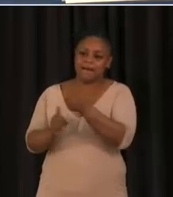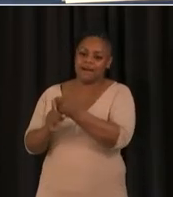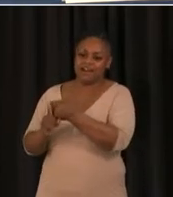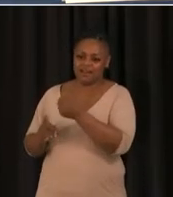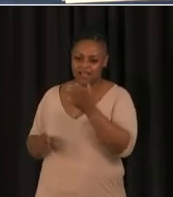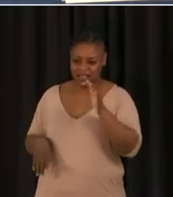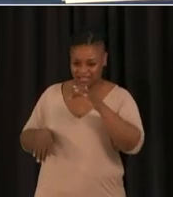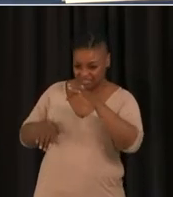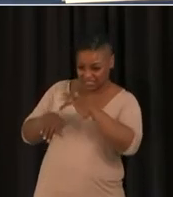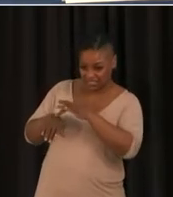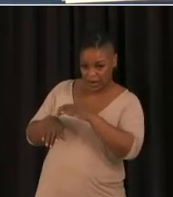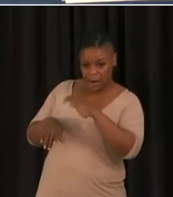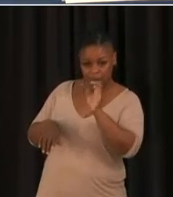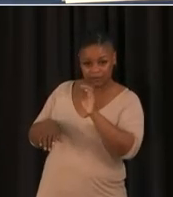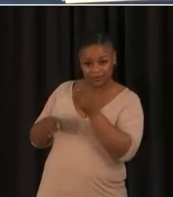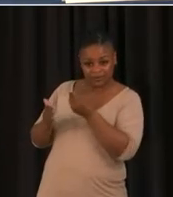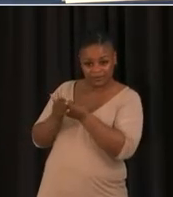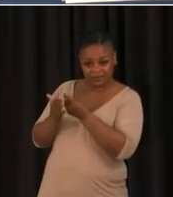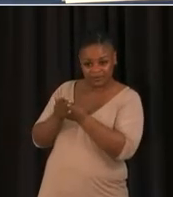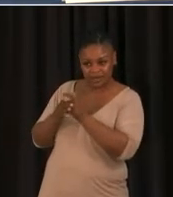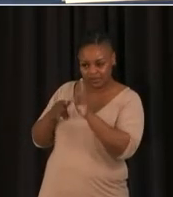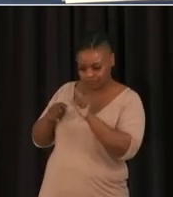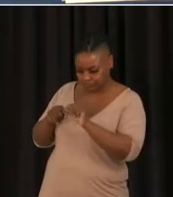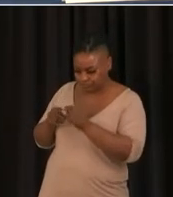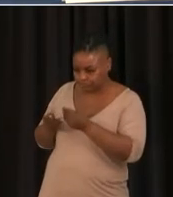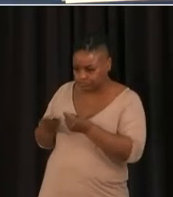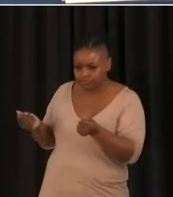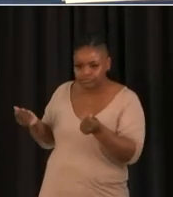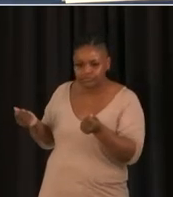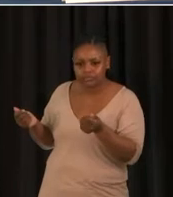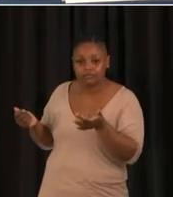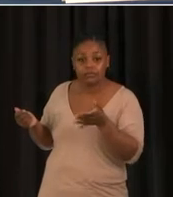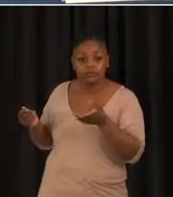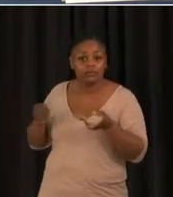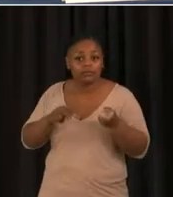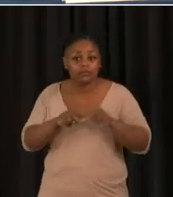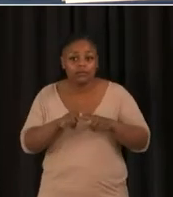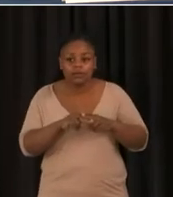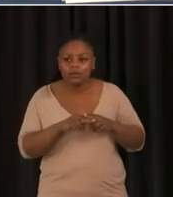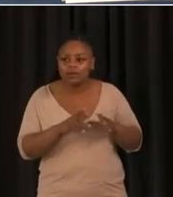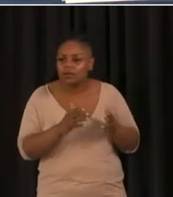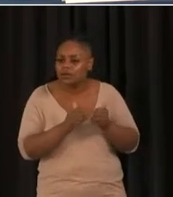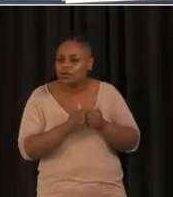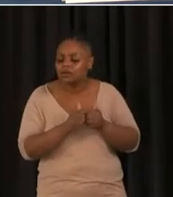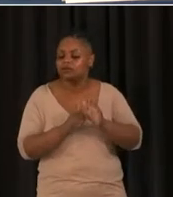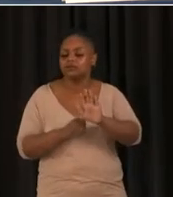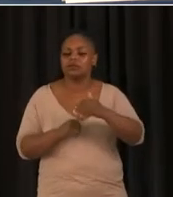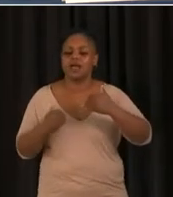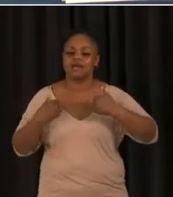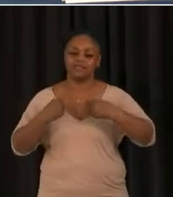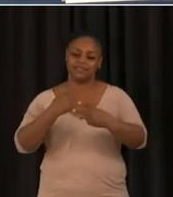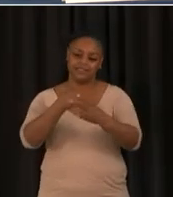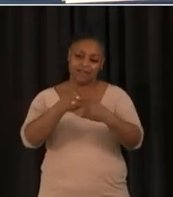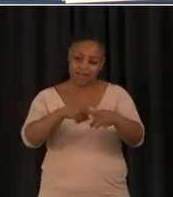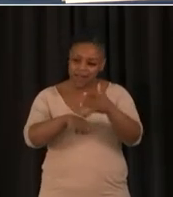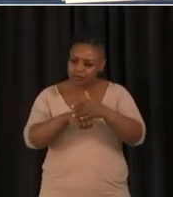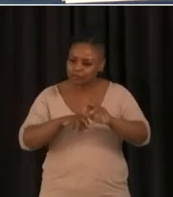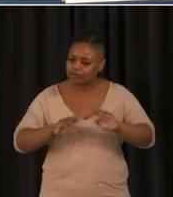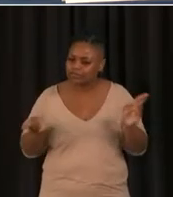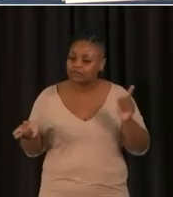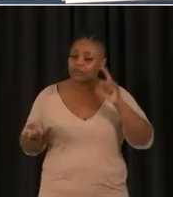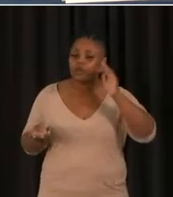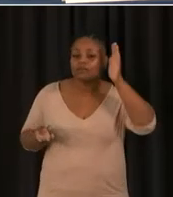saving your money and the importance of reducing the debt. So you'll hear more and more about that. Here in the District of